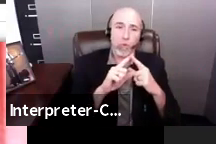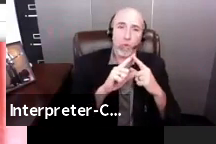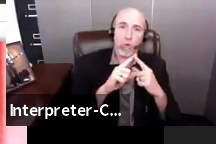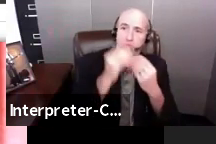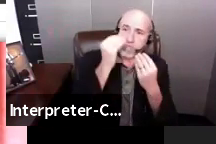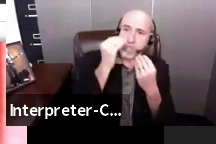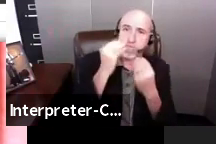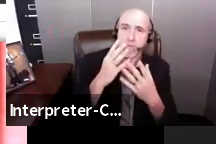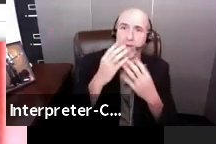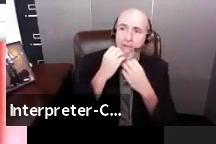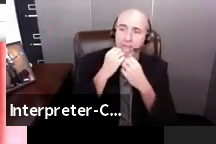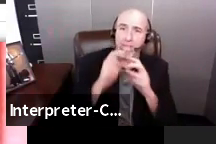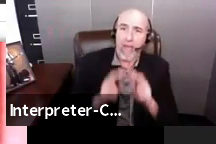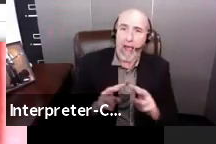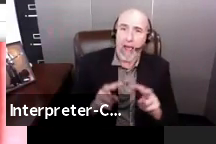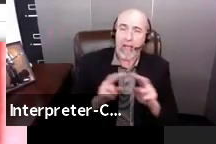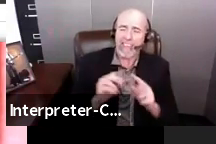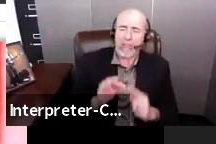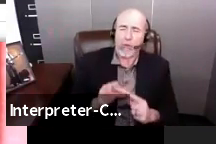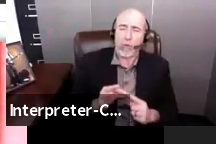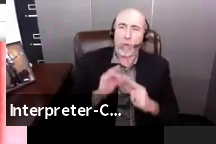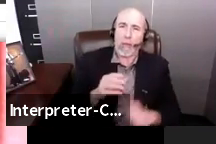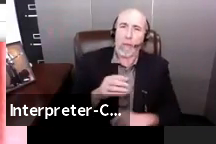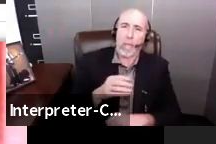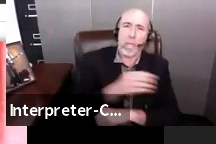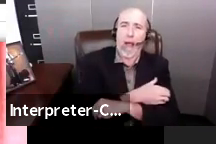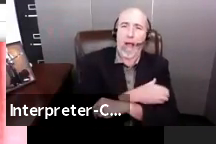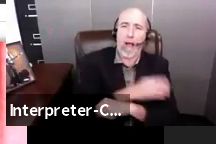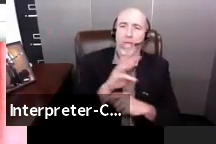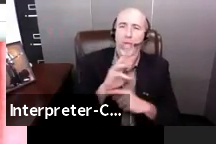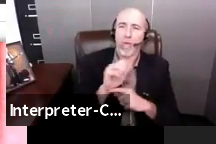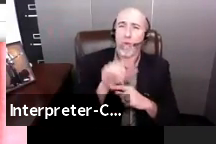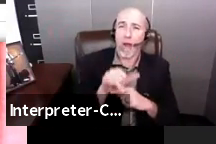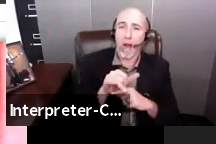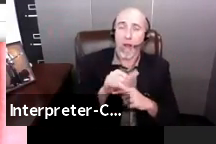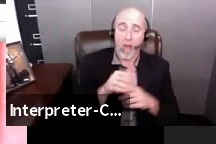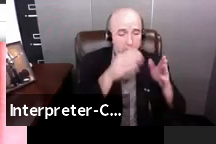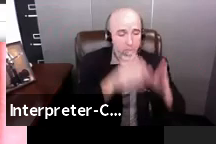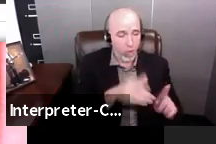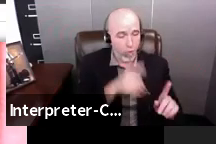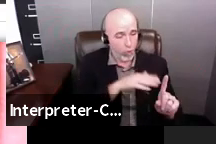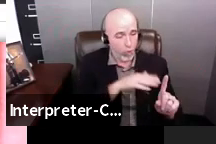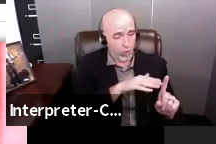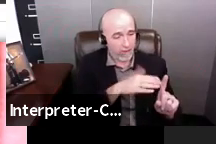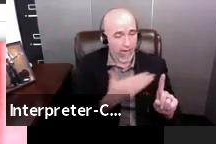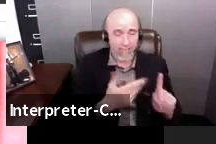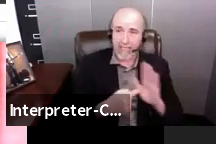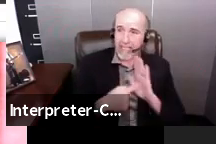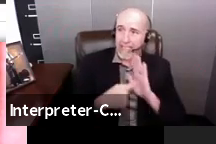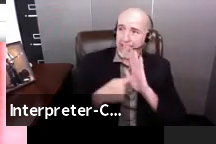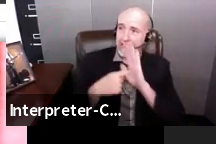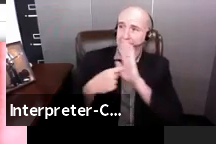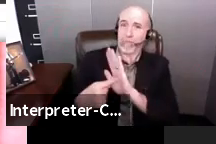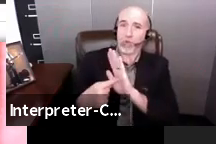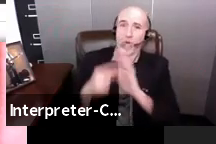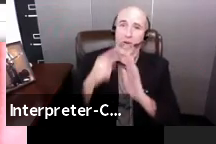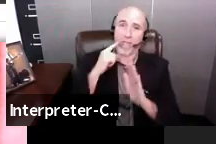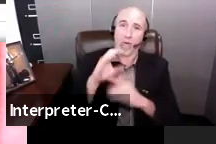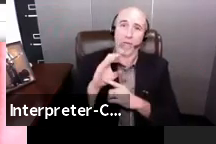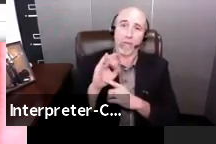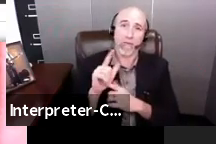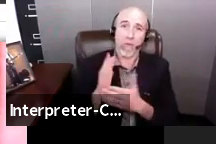values in a uniquely powerful way. The person who dies demonstrating for civil rights.